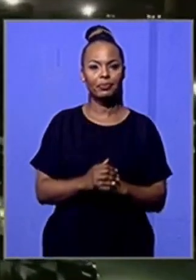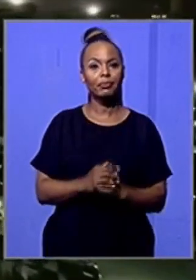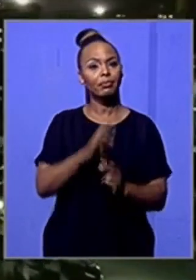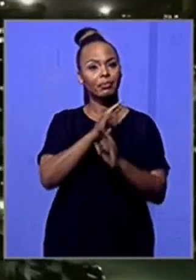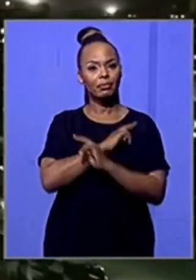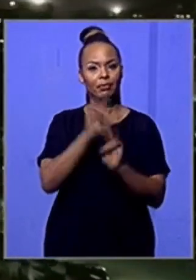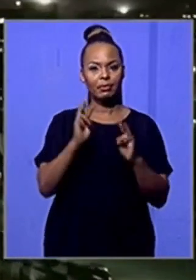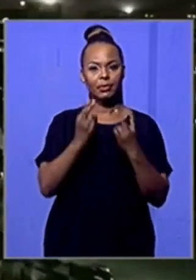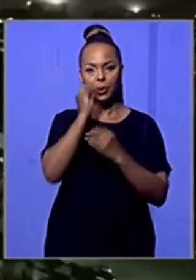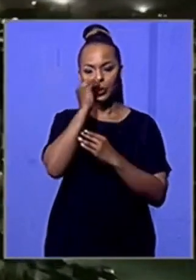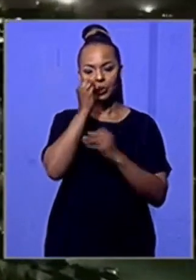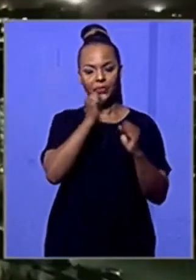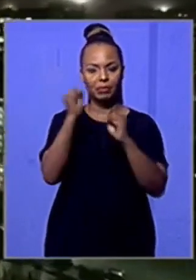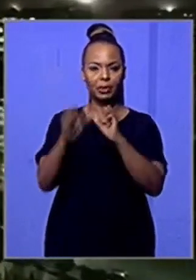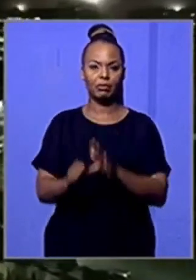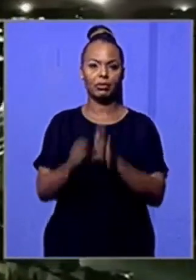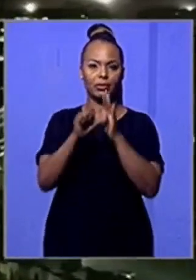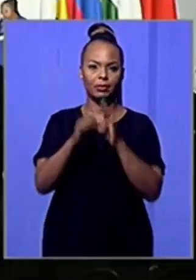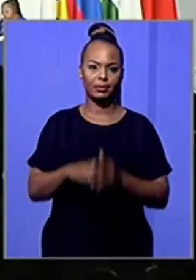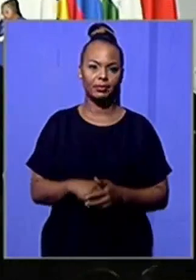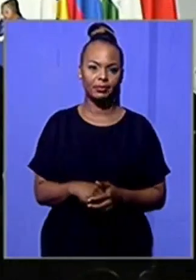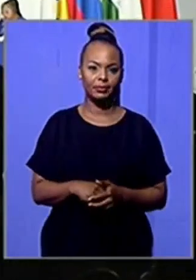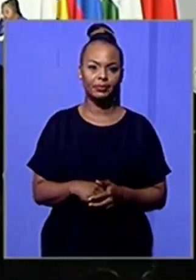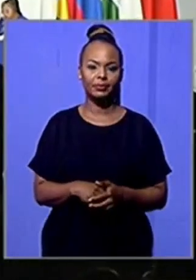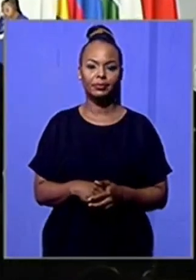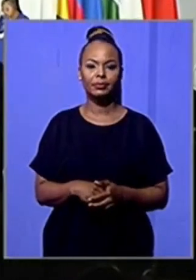re iketle mmogo ka tshedimosetso.